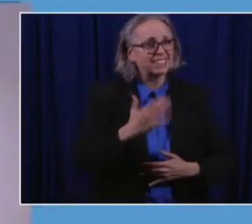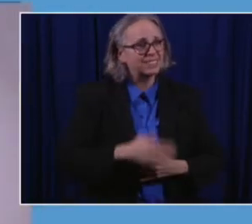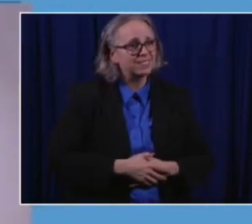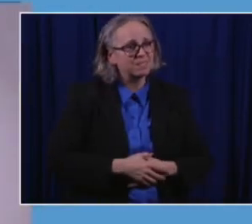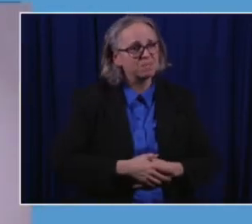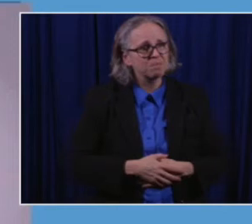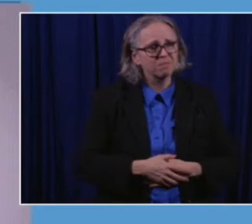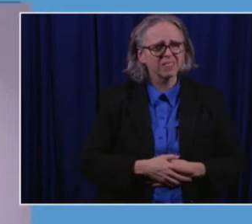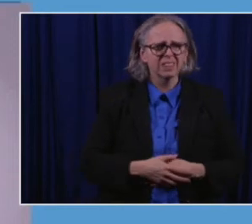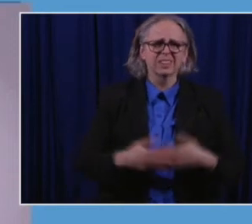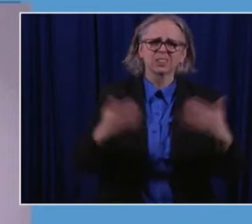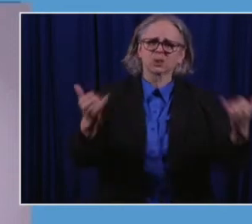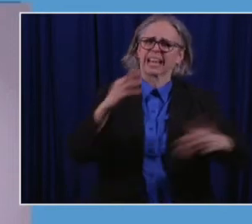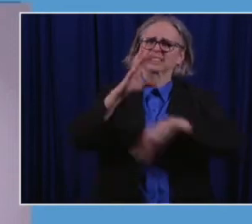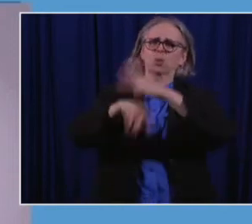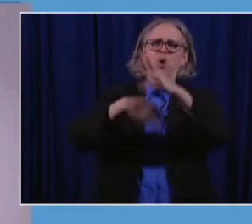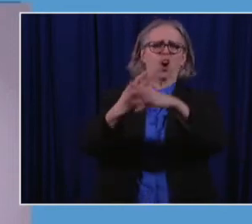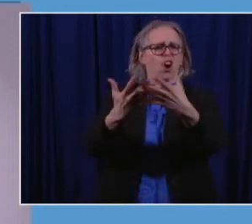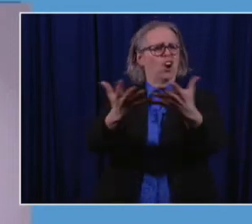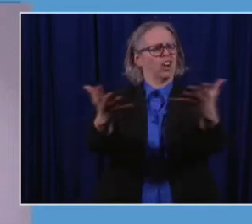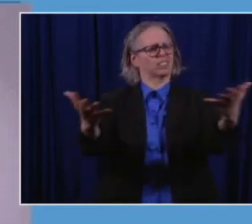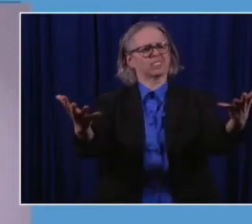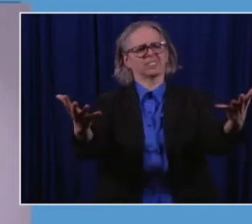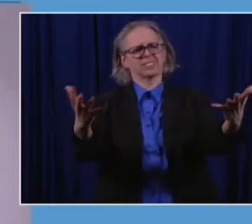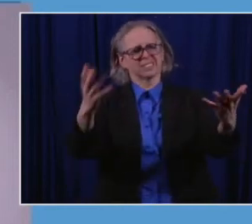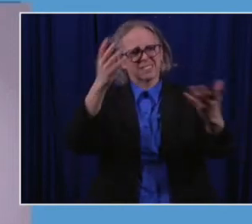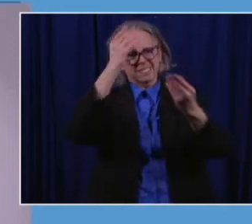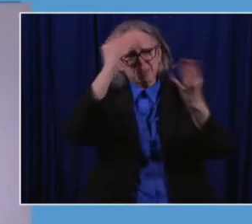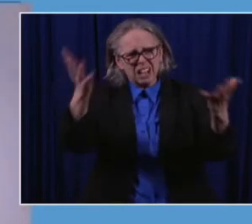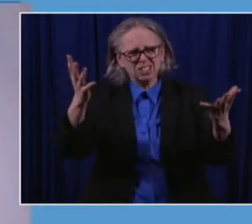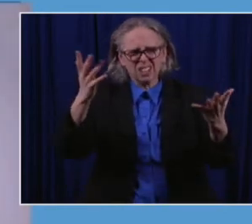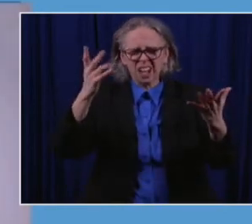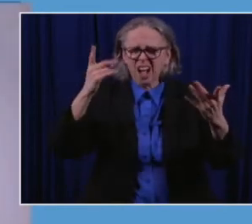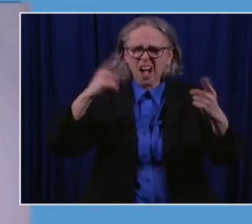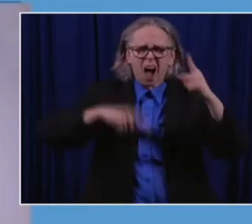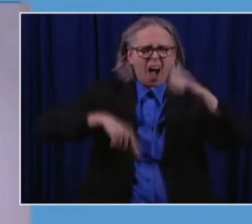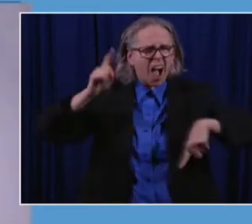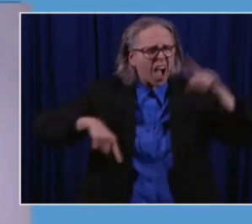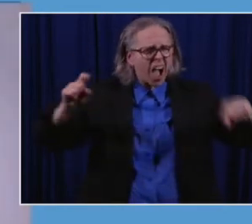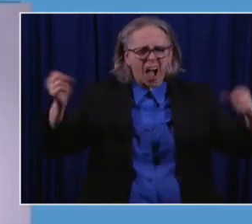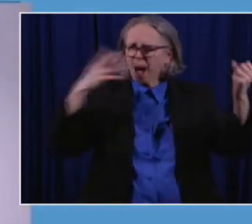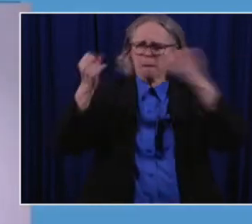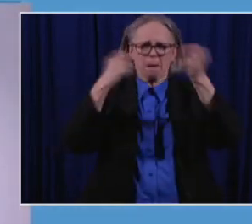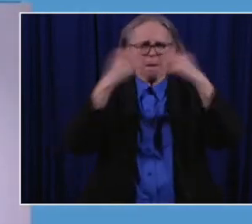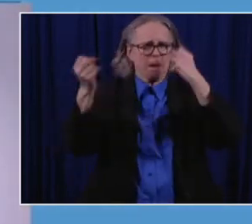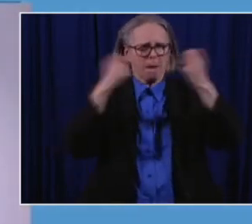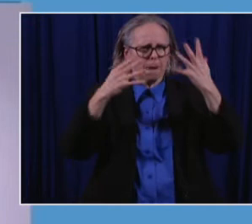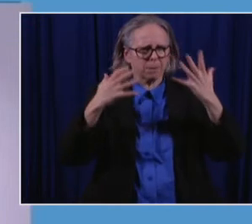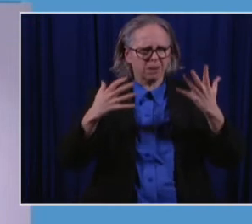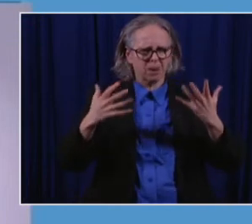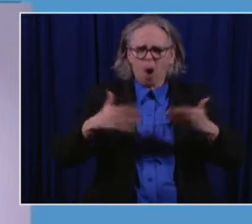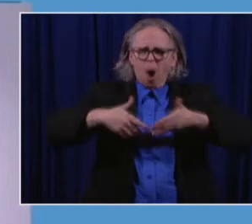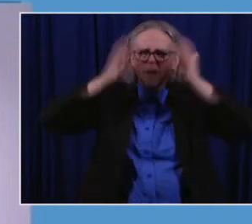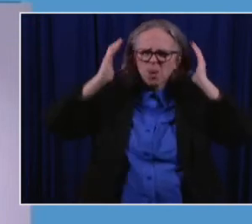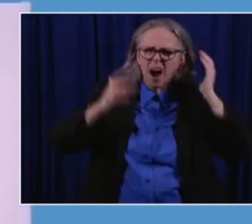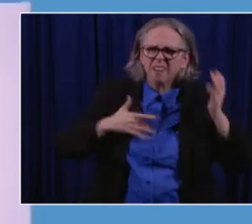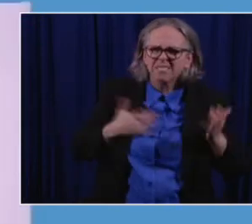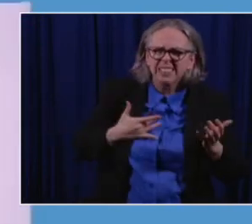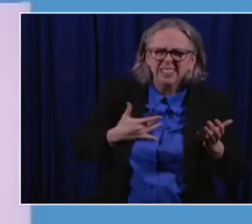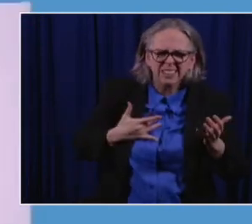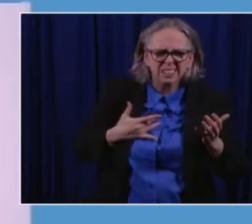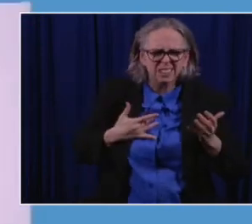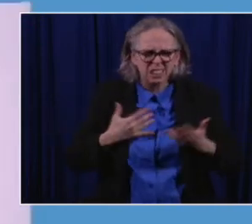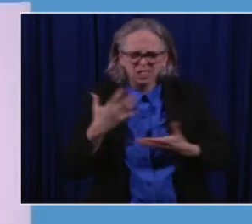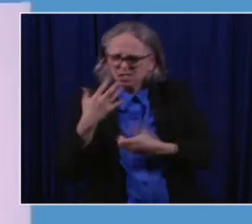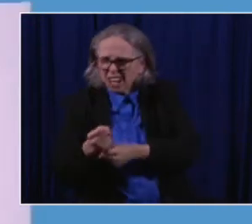In today's world, information comes from many different sources. It can feel overwhelming when we're not sure who to trust. But there